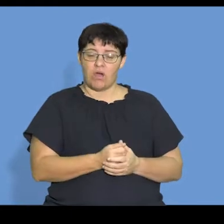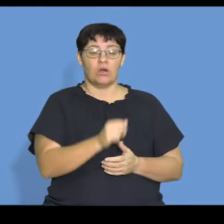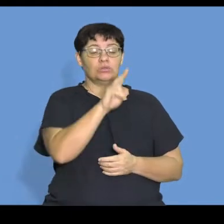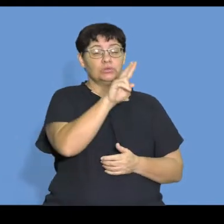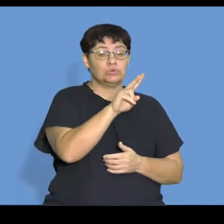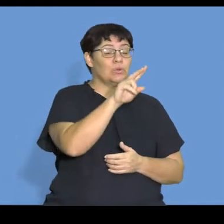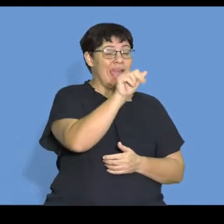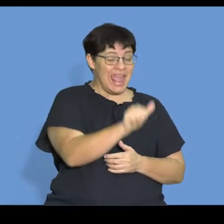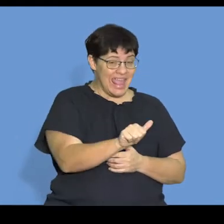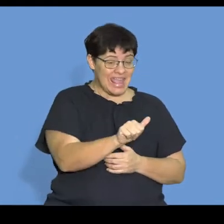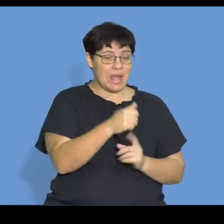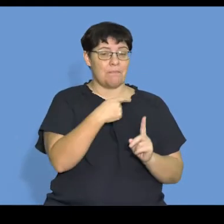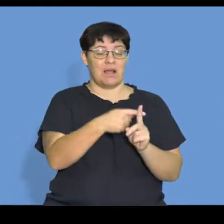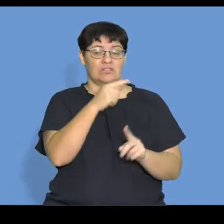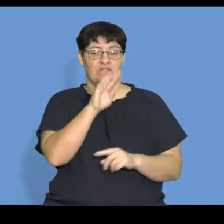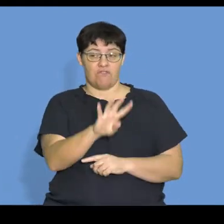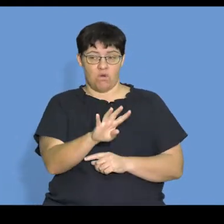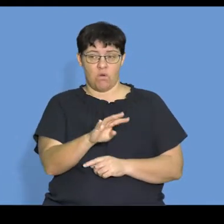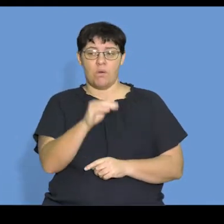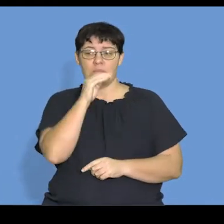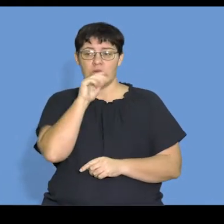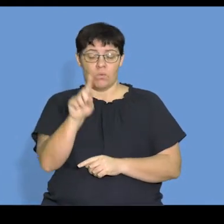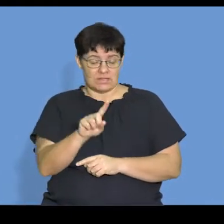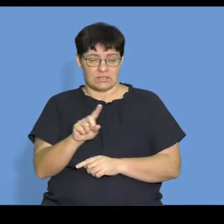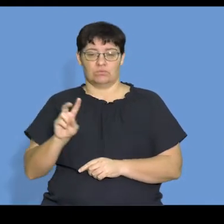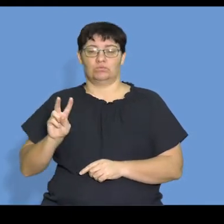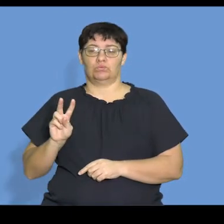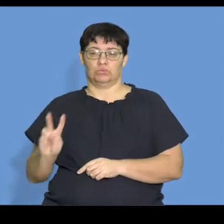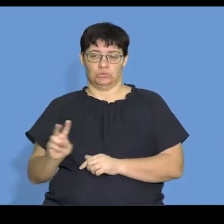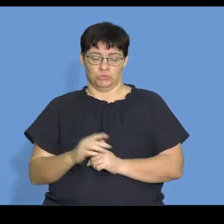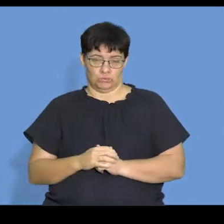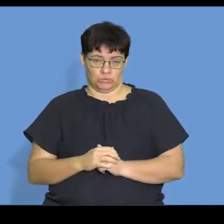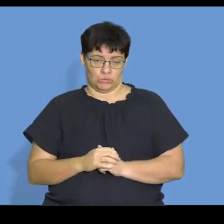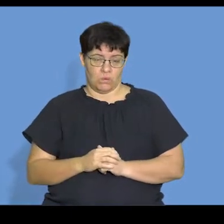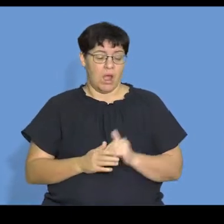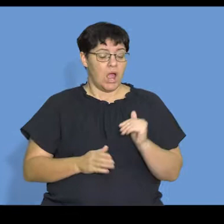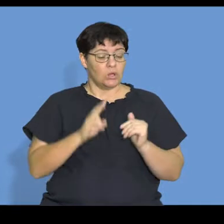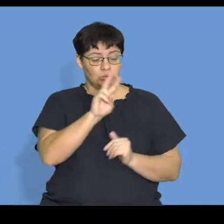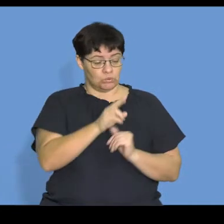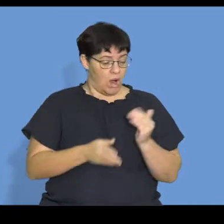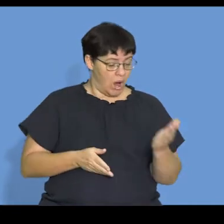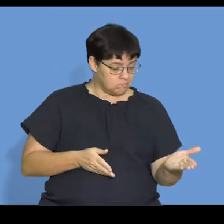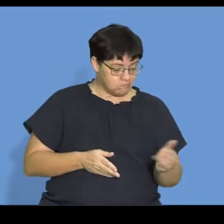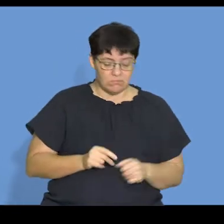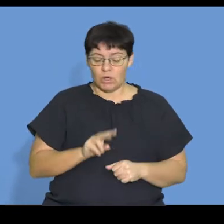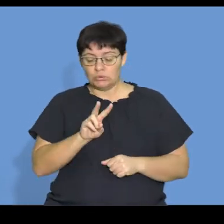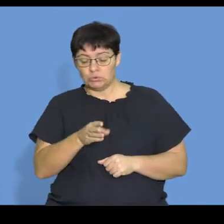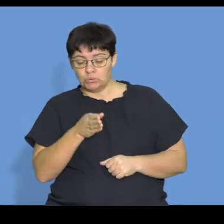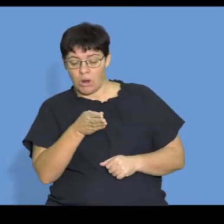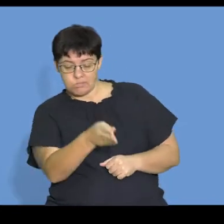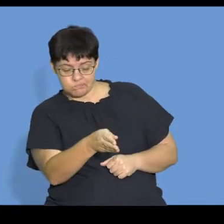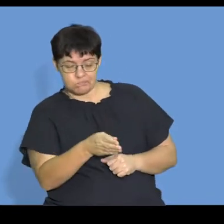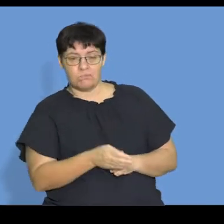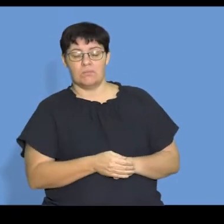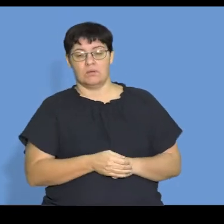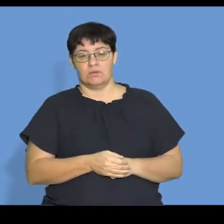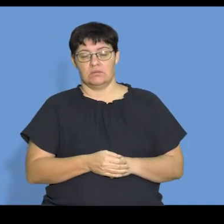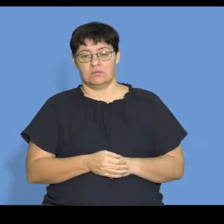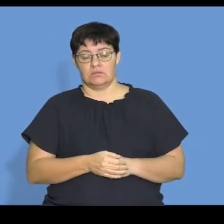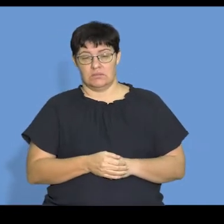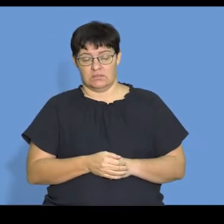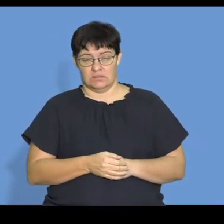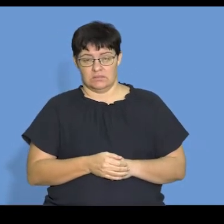2a rather, plus 4 will then be 2, right? 2 is a number that is divisible in 2a without leaving